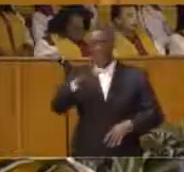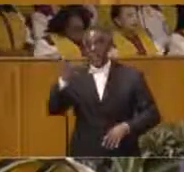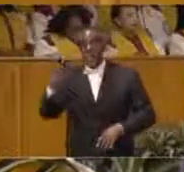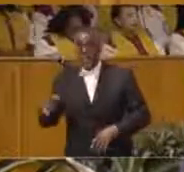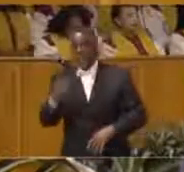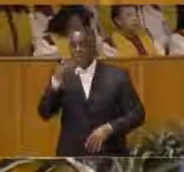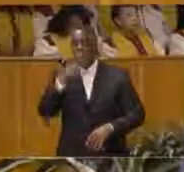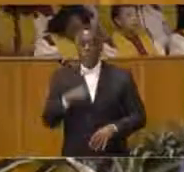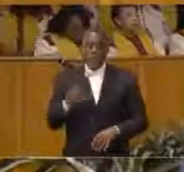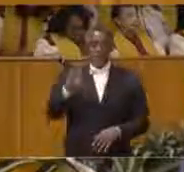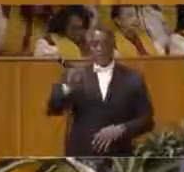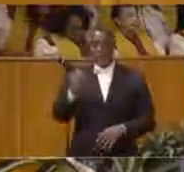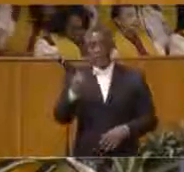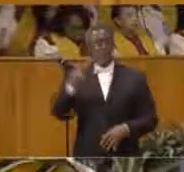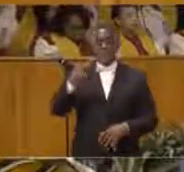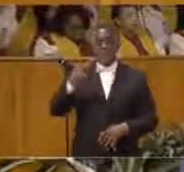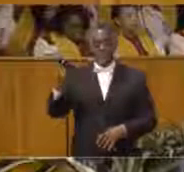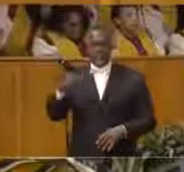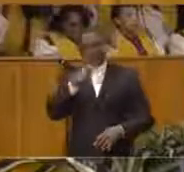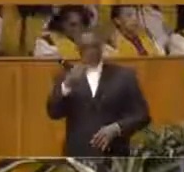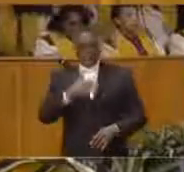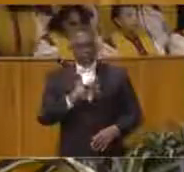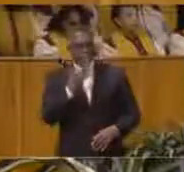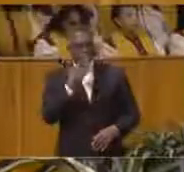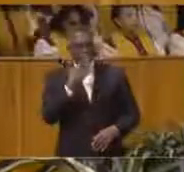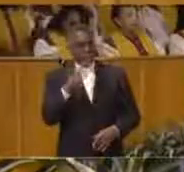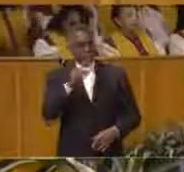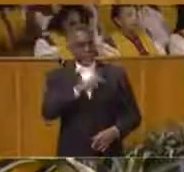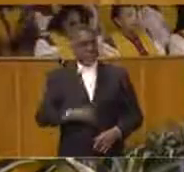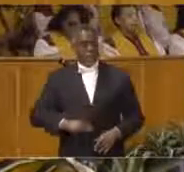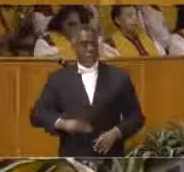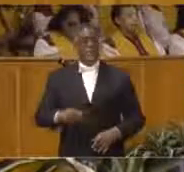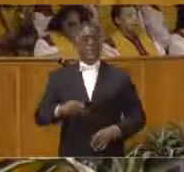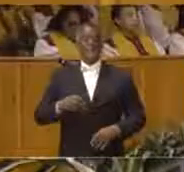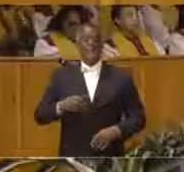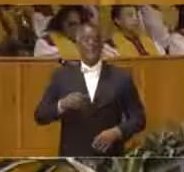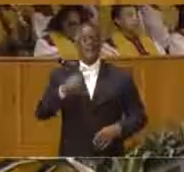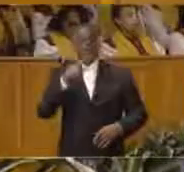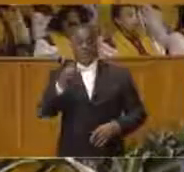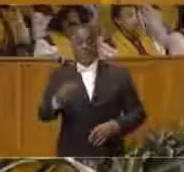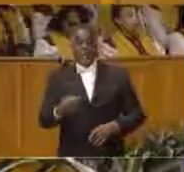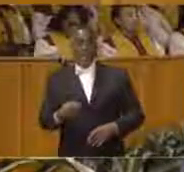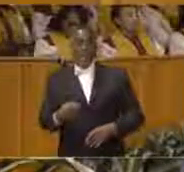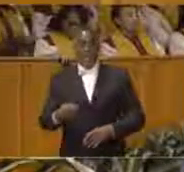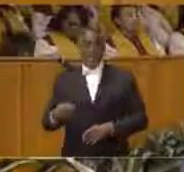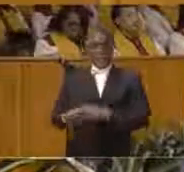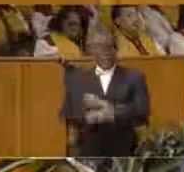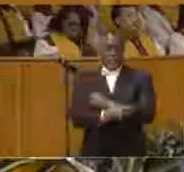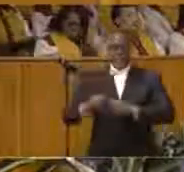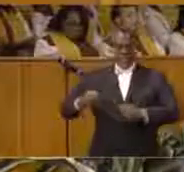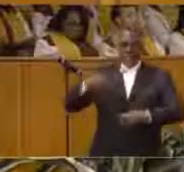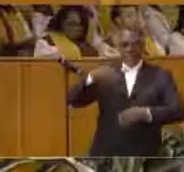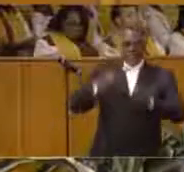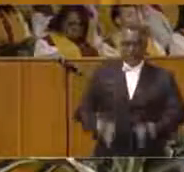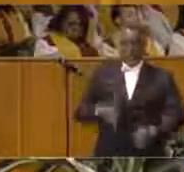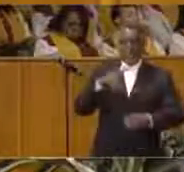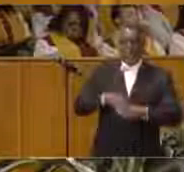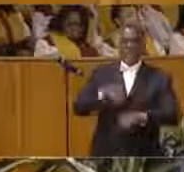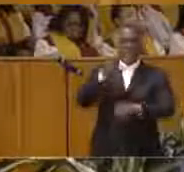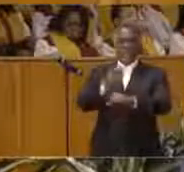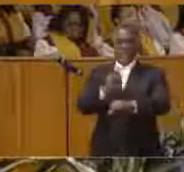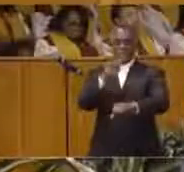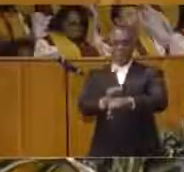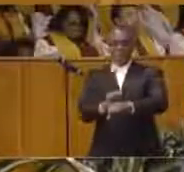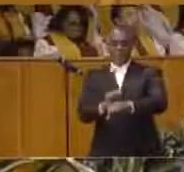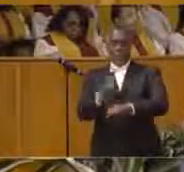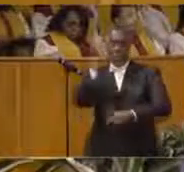1999, Red Corvette. I told them my favorite Prince song is Thieves in the Temple, because I pastor a church.